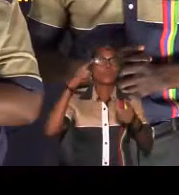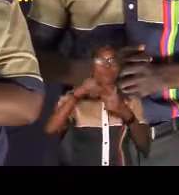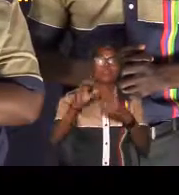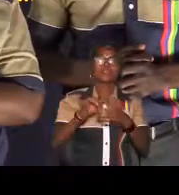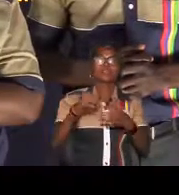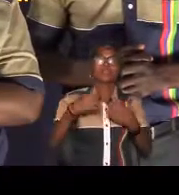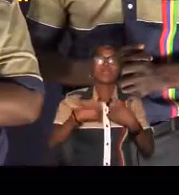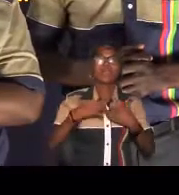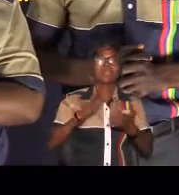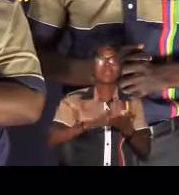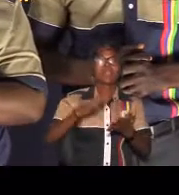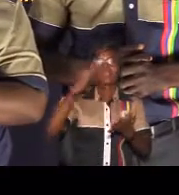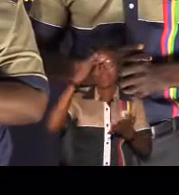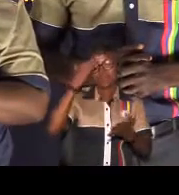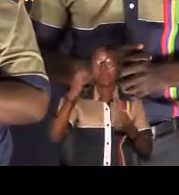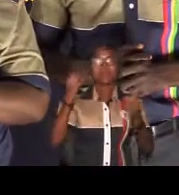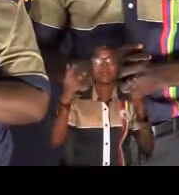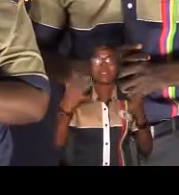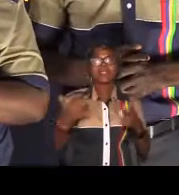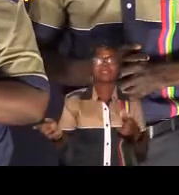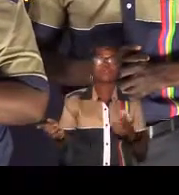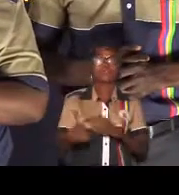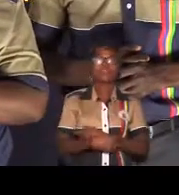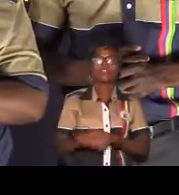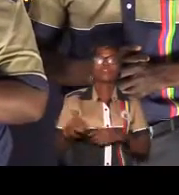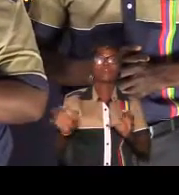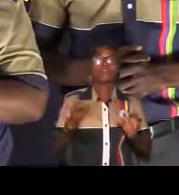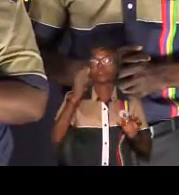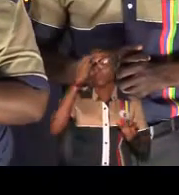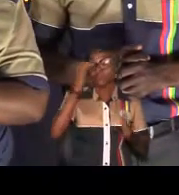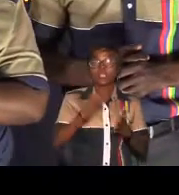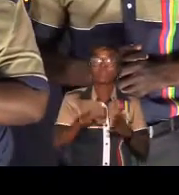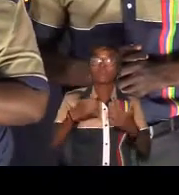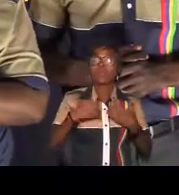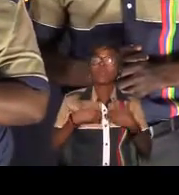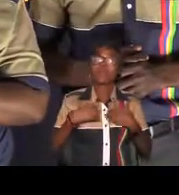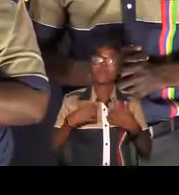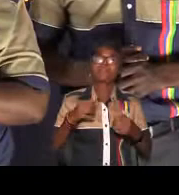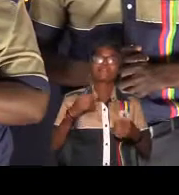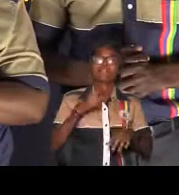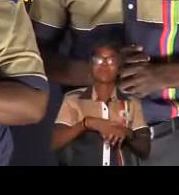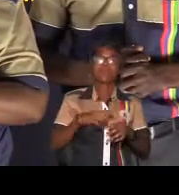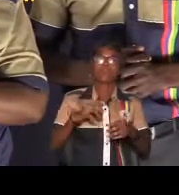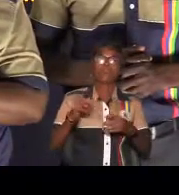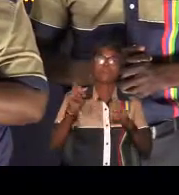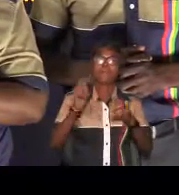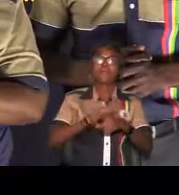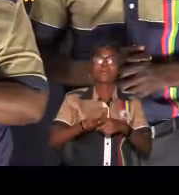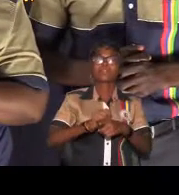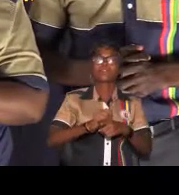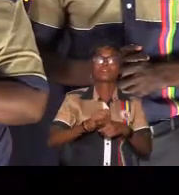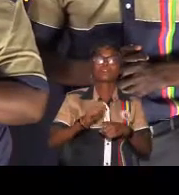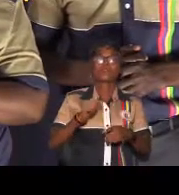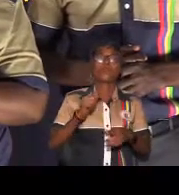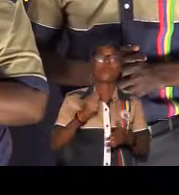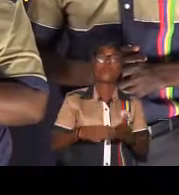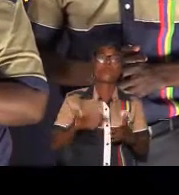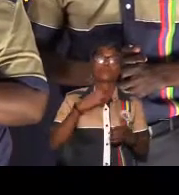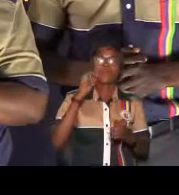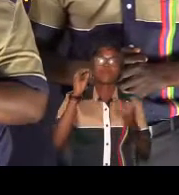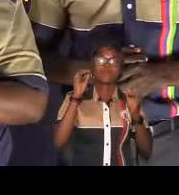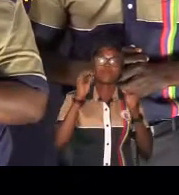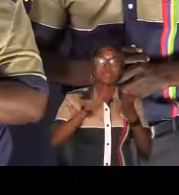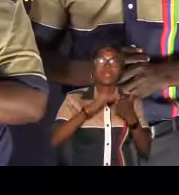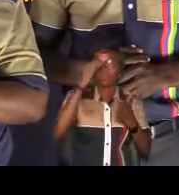things today. Now, do you know you can get a chance to practice all that you have learned? All you have to do is visit our